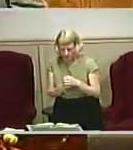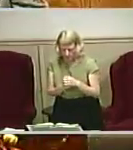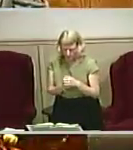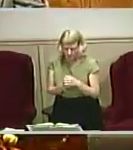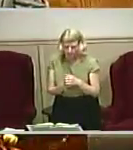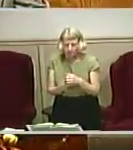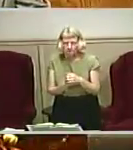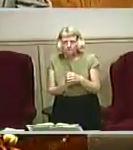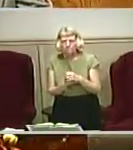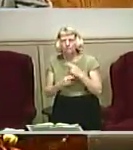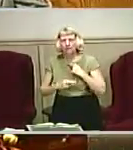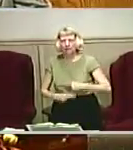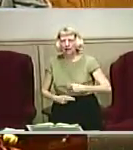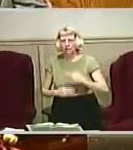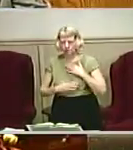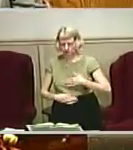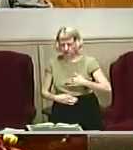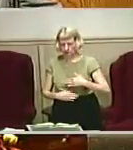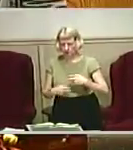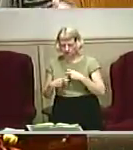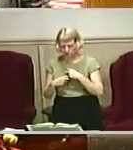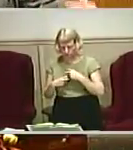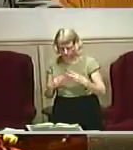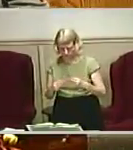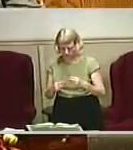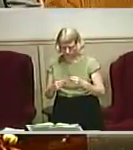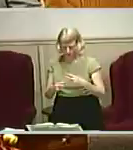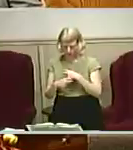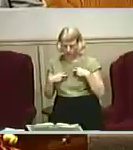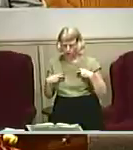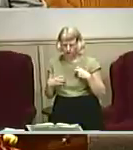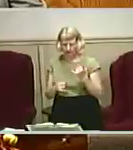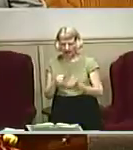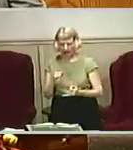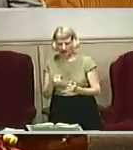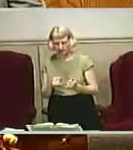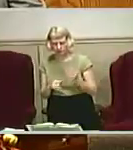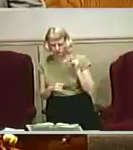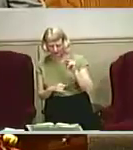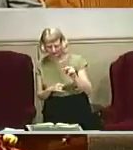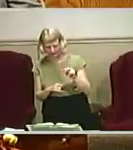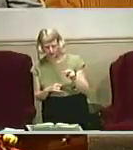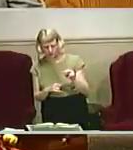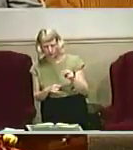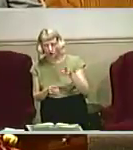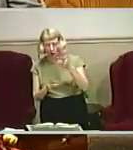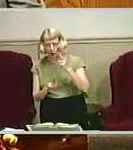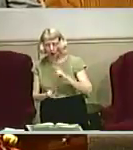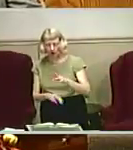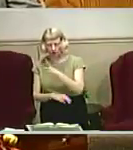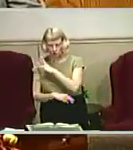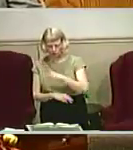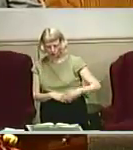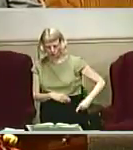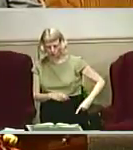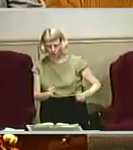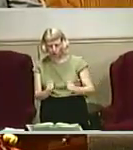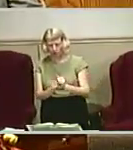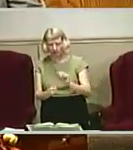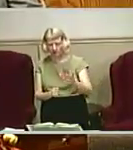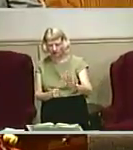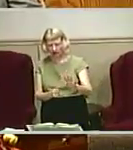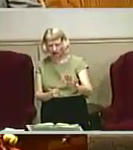It'll be health to our navel and marrow to our bones. And then we see our last point here. Honor the Lord with